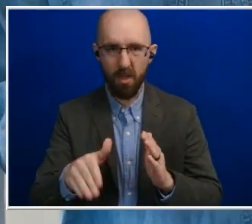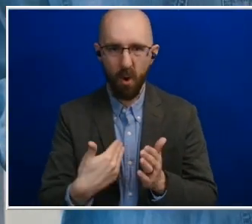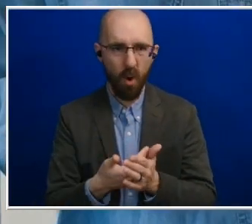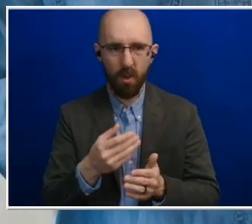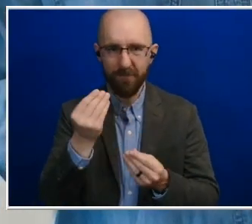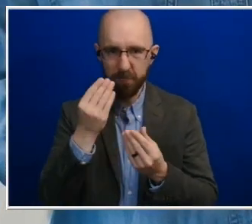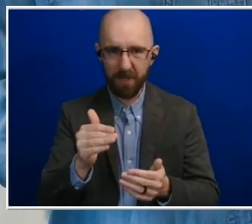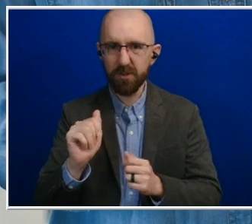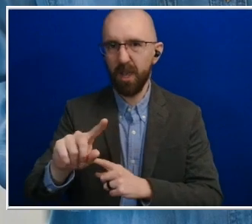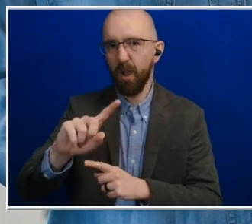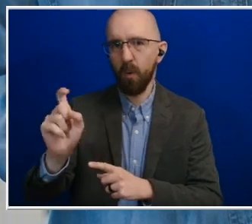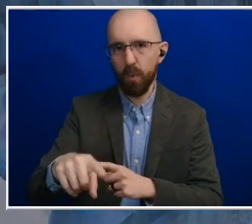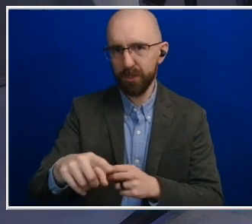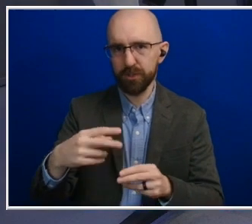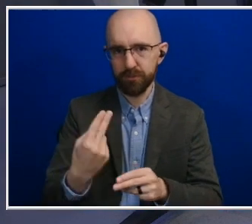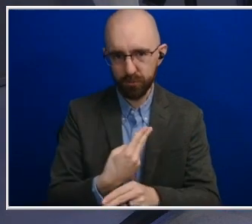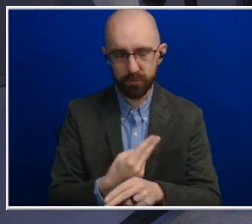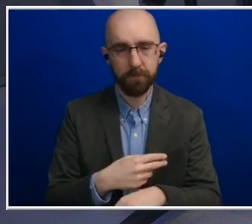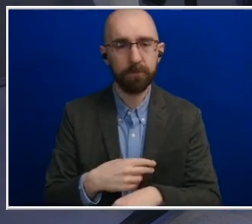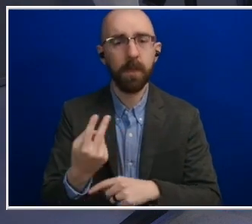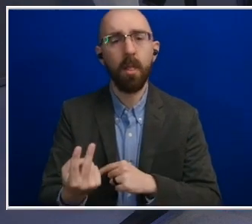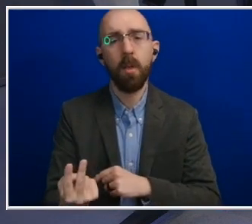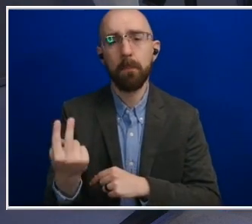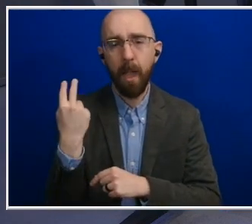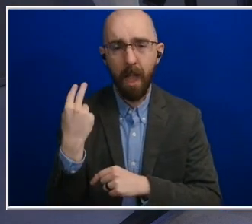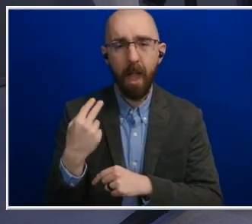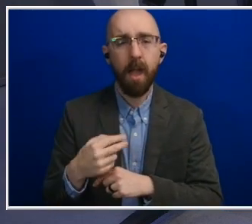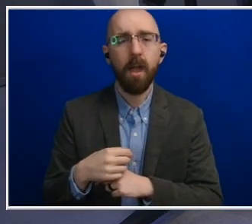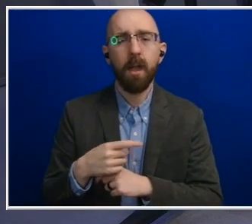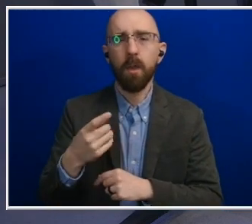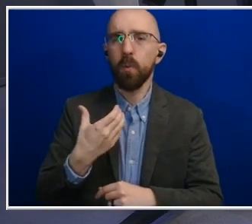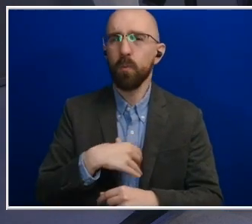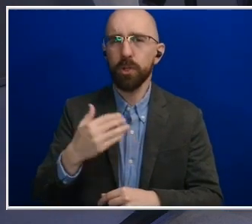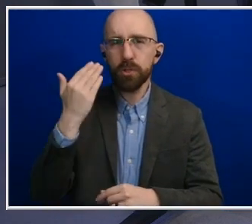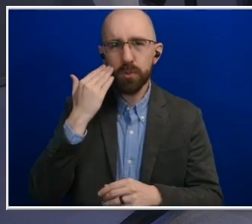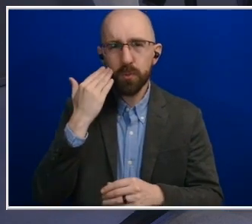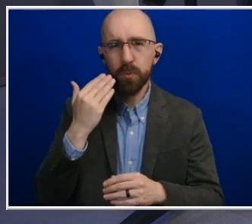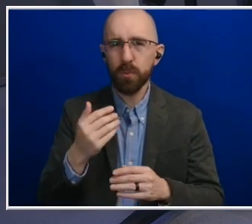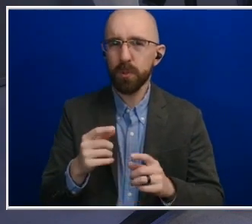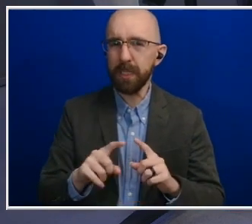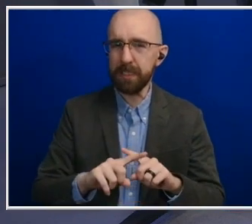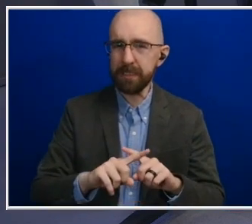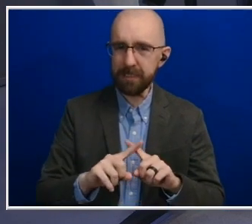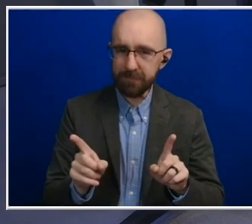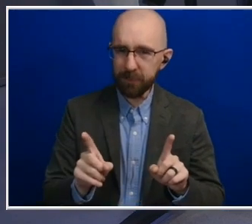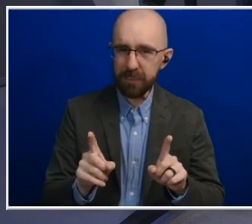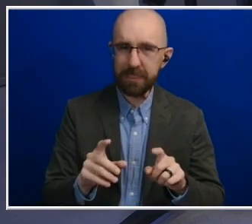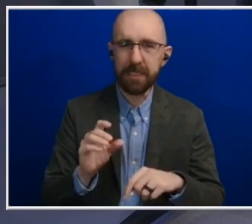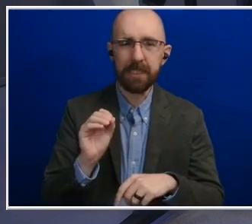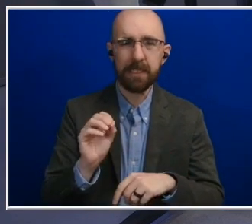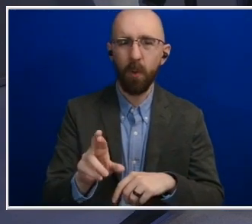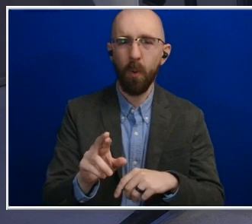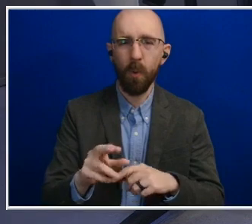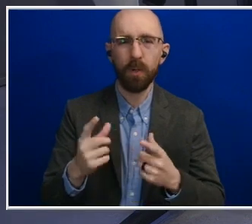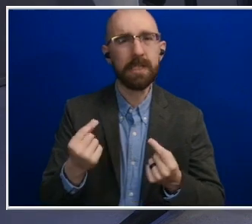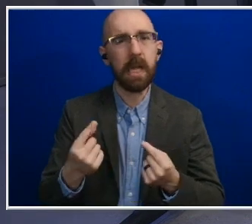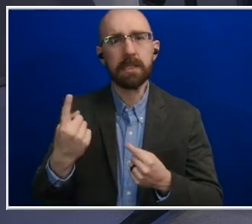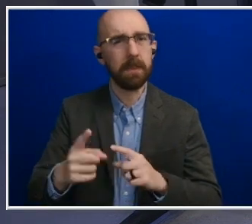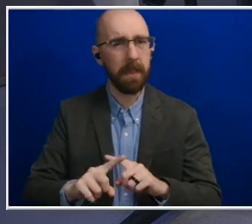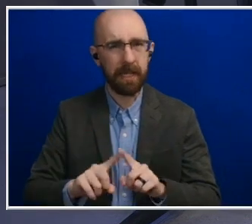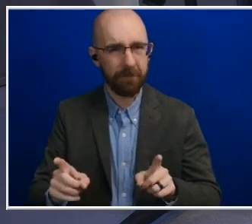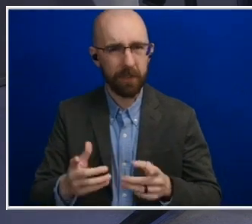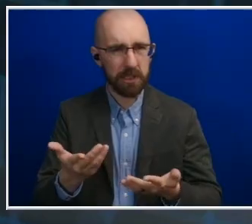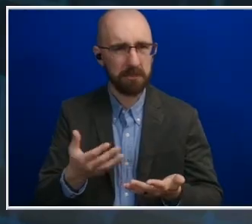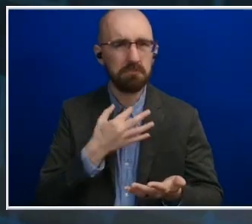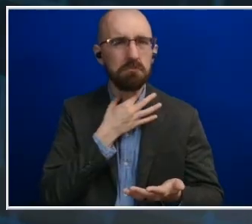screen. So, Alicia, looking back, is there anything you wish you would have known back then? Anything you would have done differently? So, something